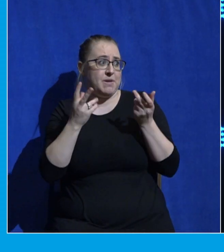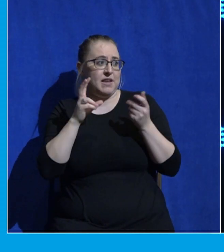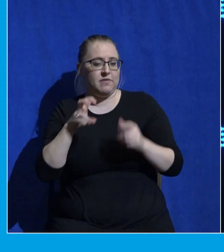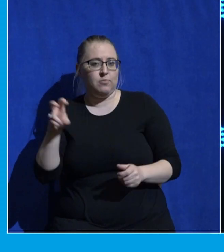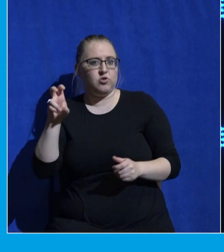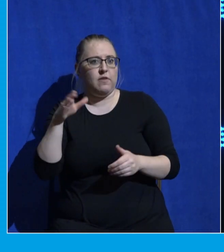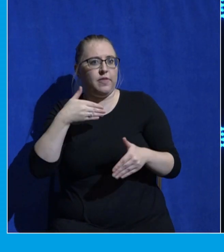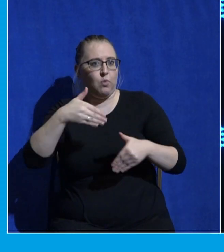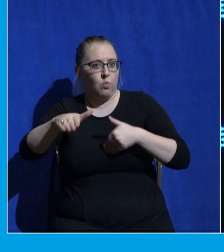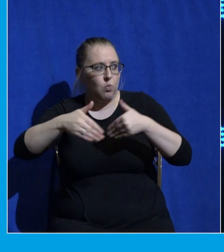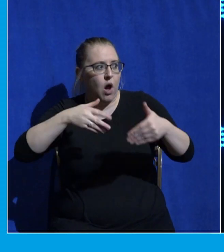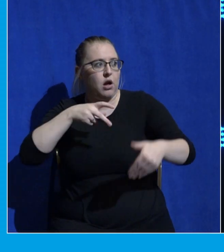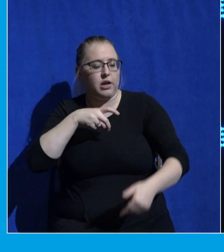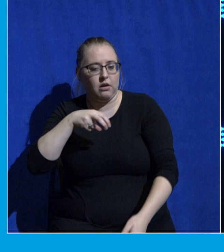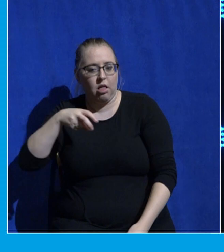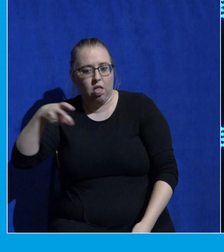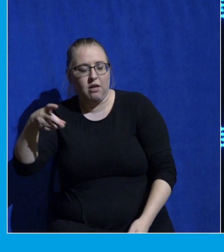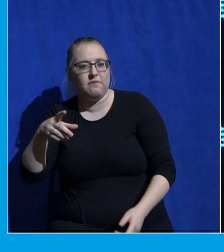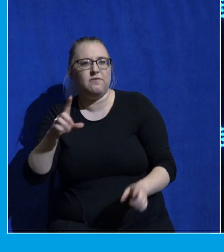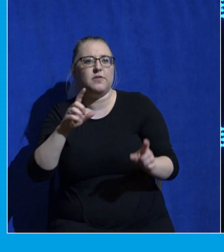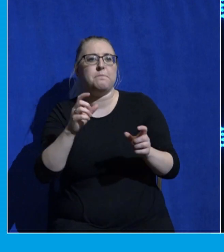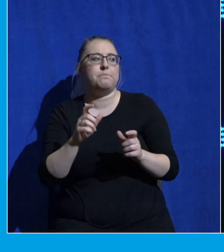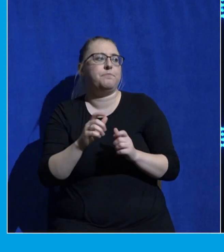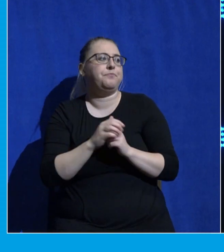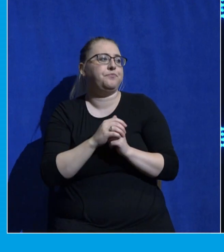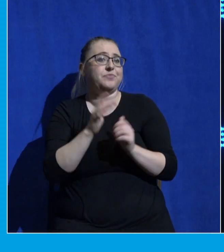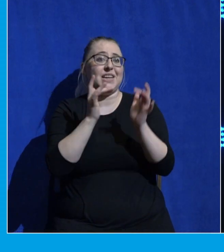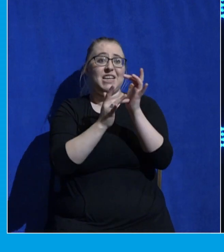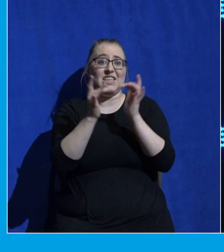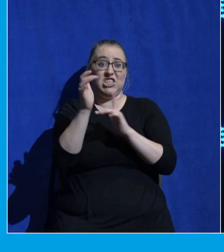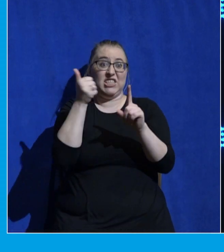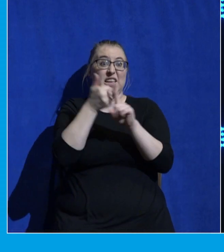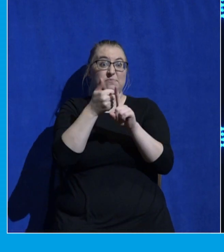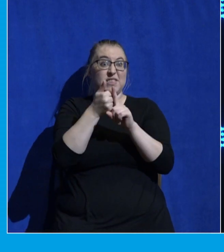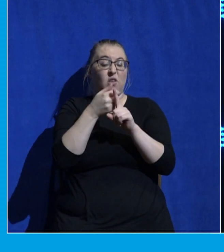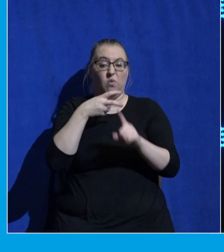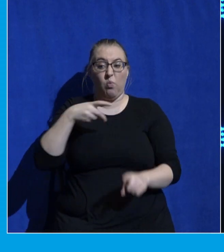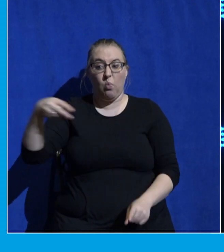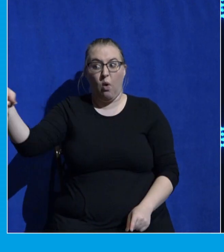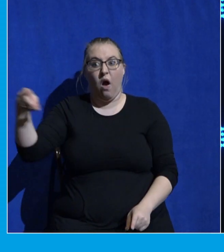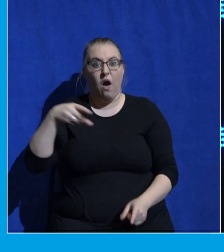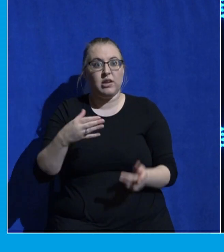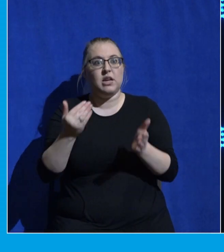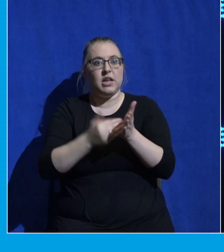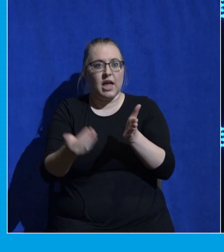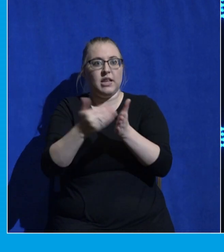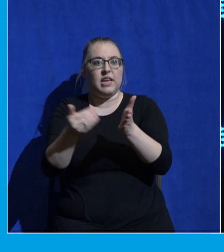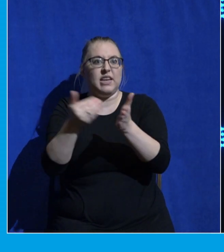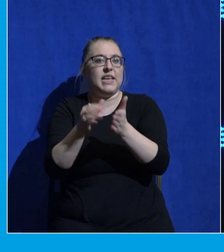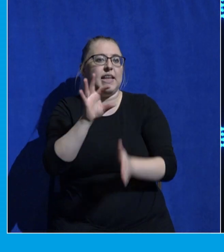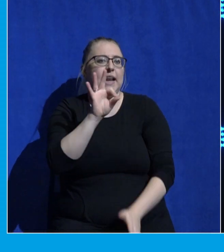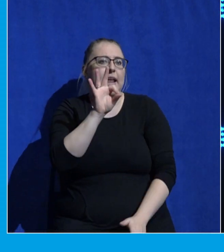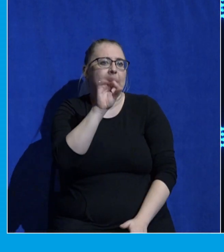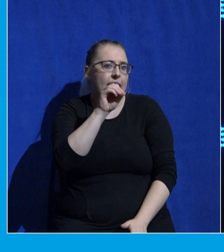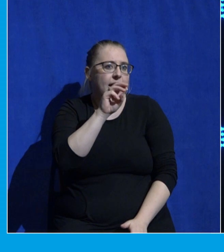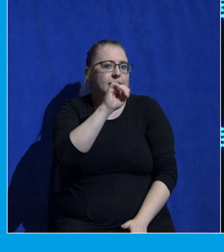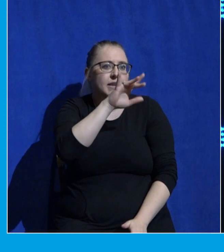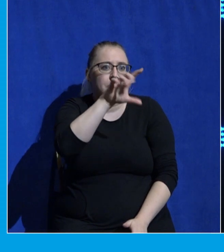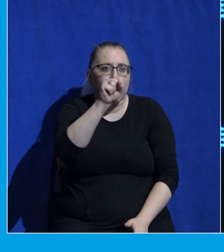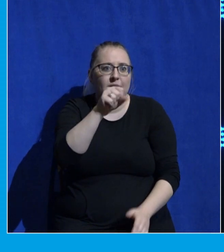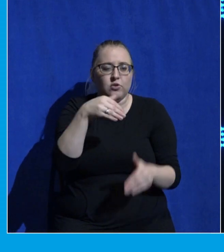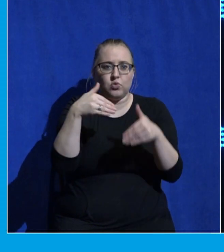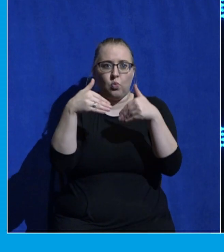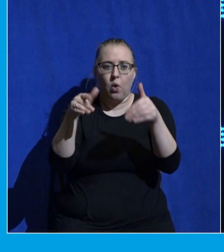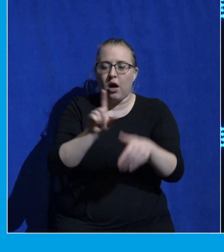feasts. And Jesus himself made this trip constantly, walking 90 miles each way up the mountain, down the